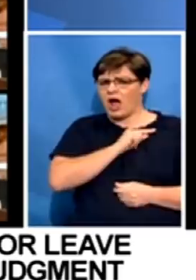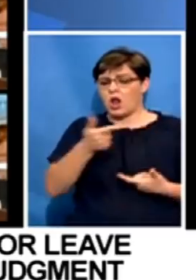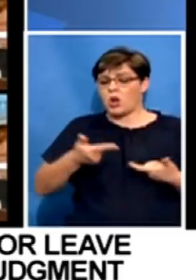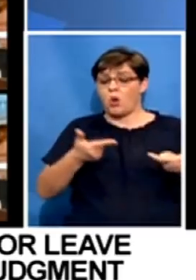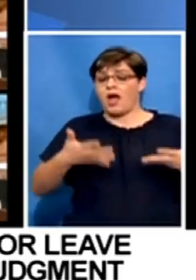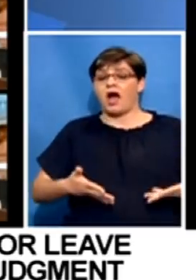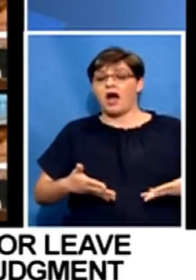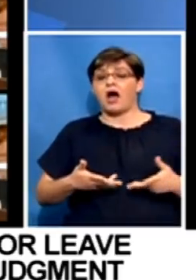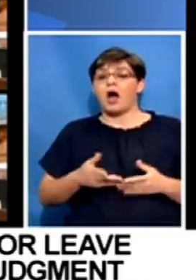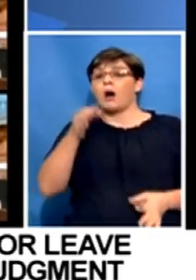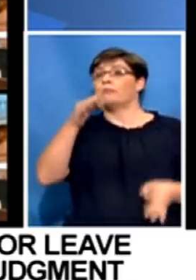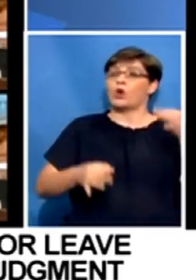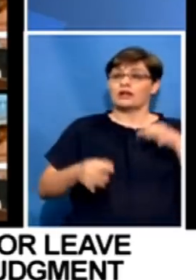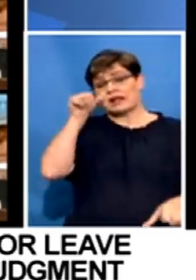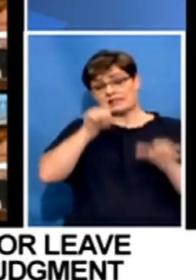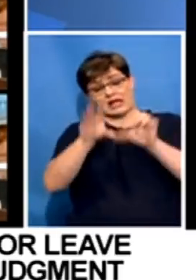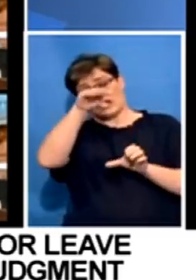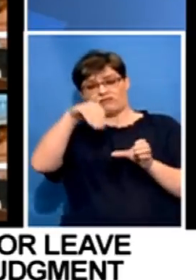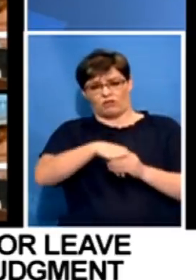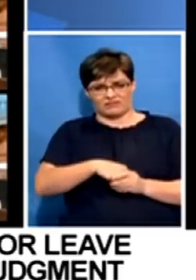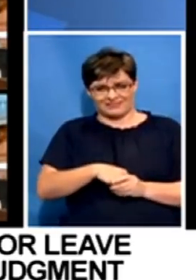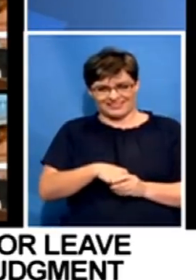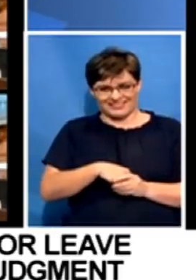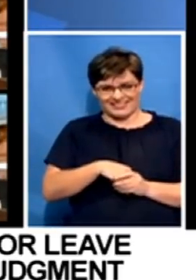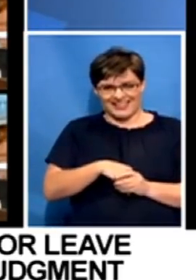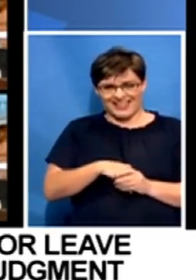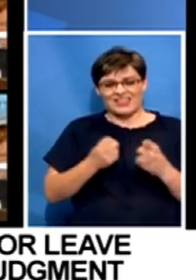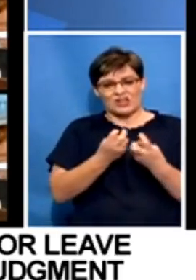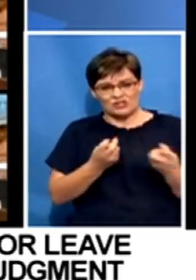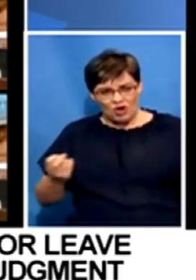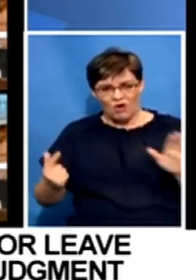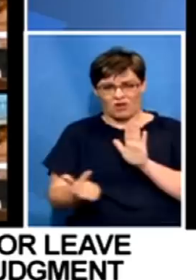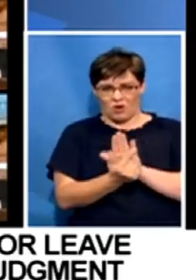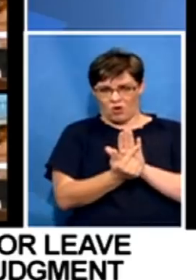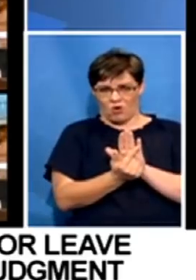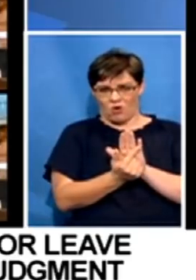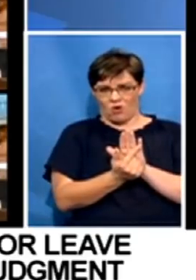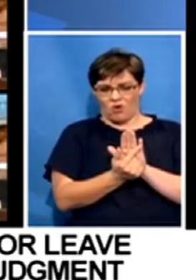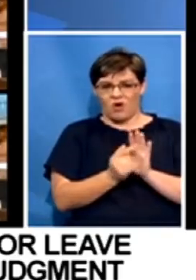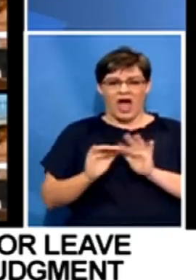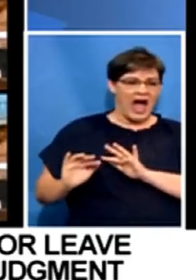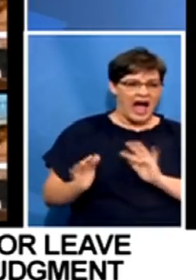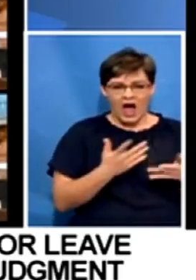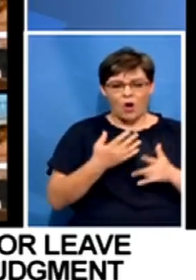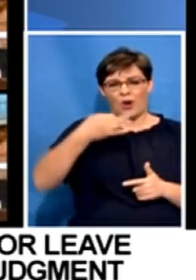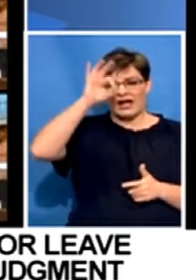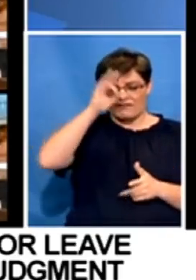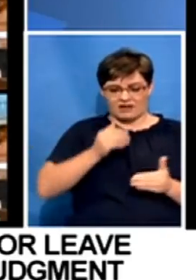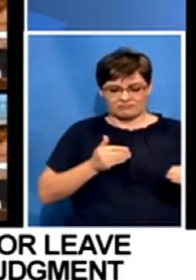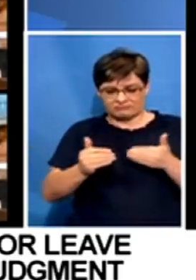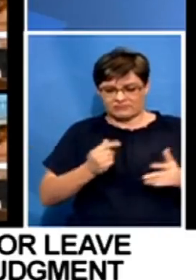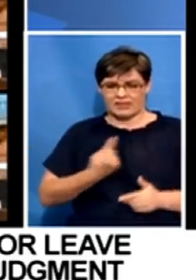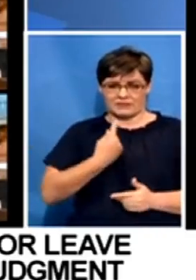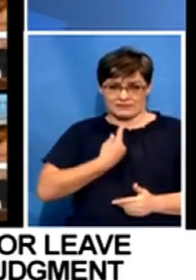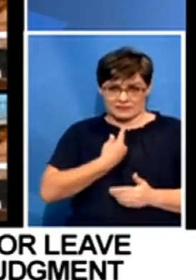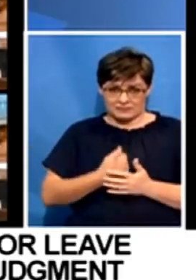the source of all of the law, of the things about how the state governs itself. In this way, I mean, the court tells